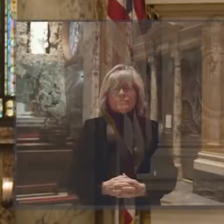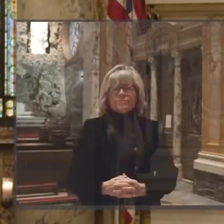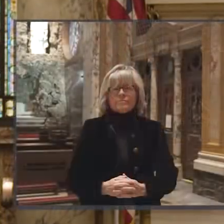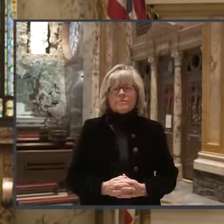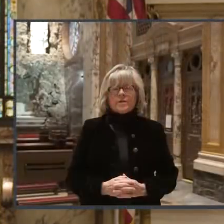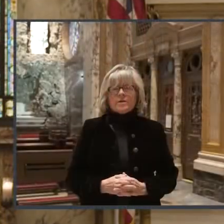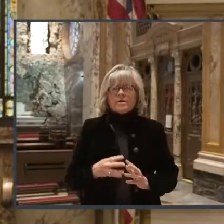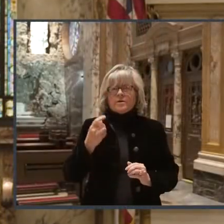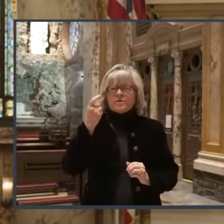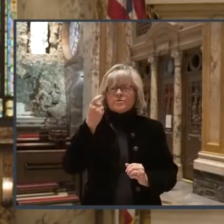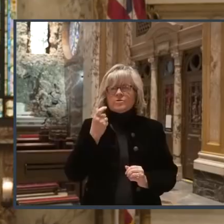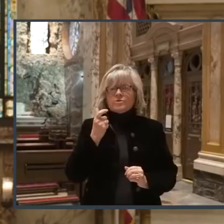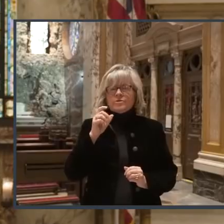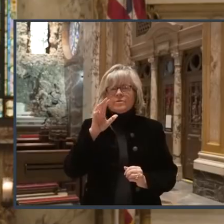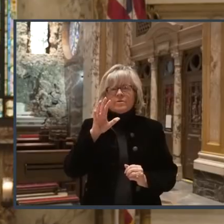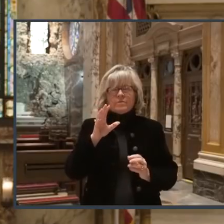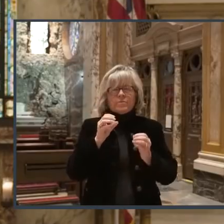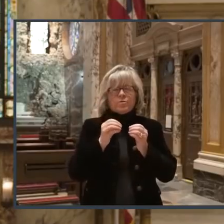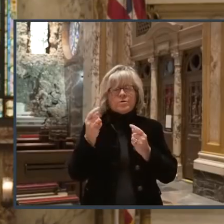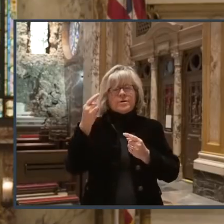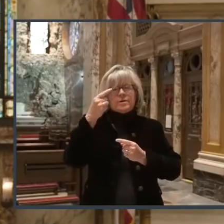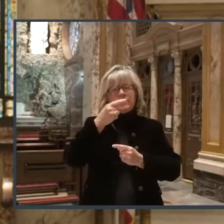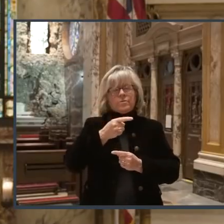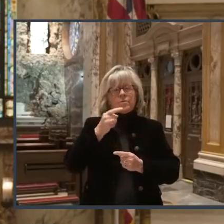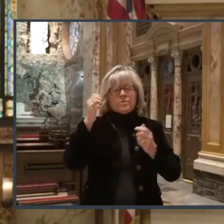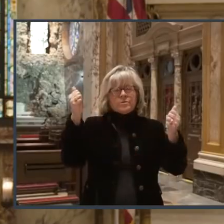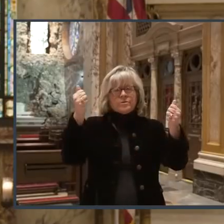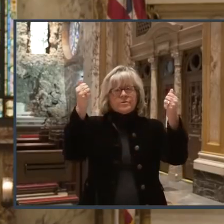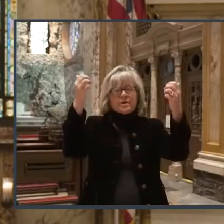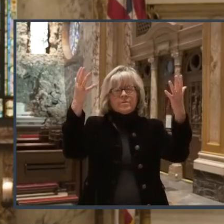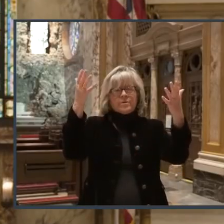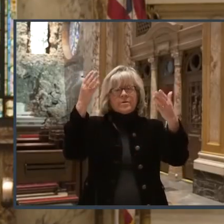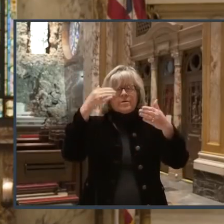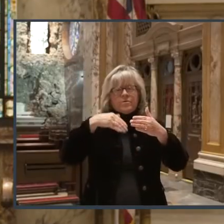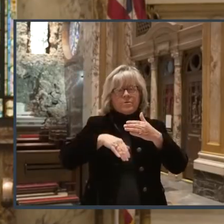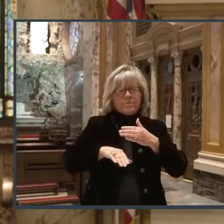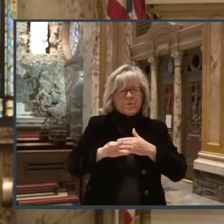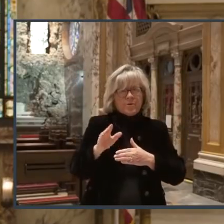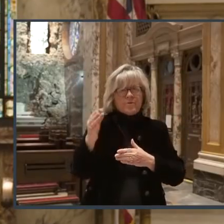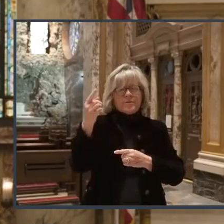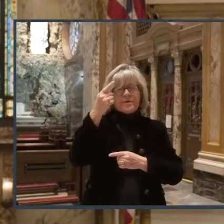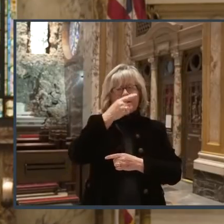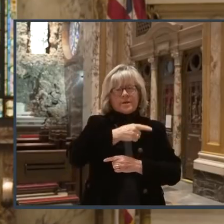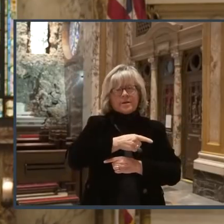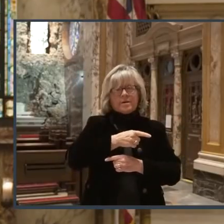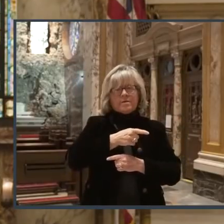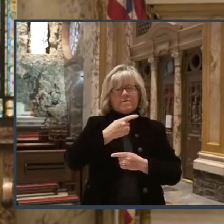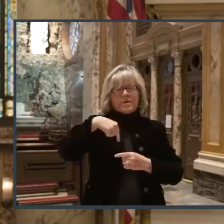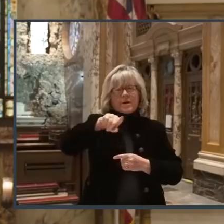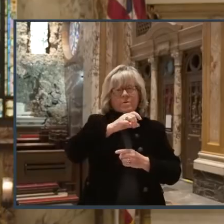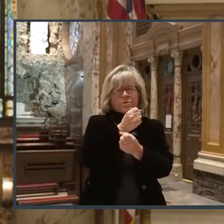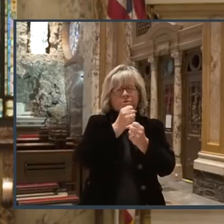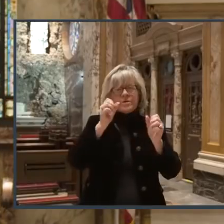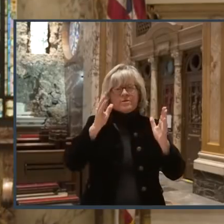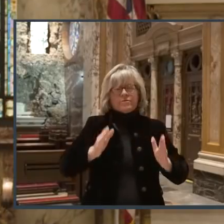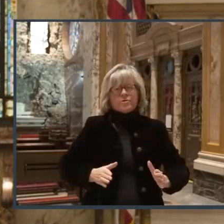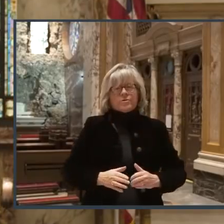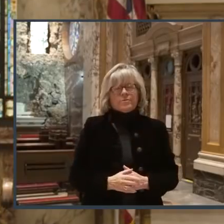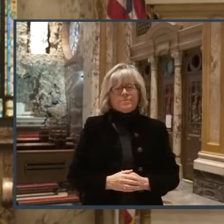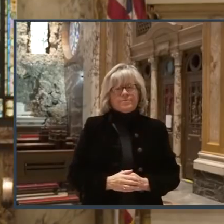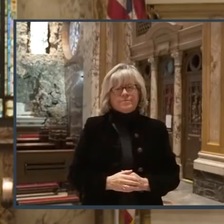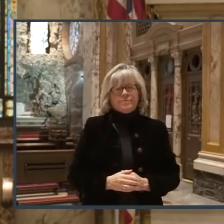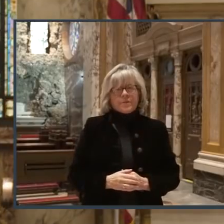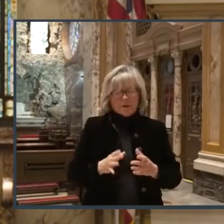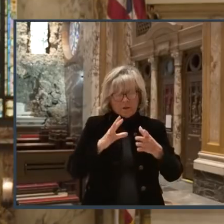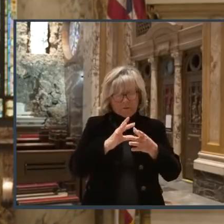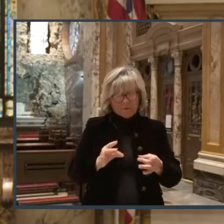In just 5 short days, we will be celebrating the birthday of our Savior. The story of